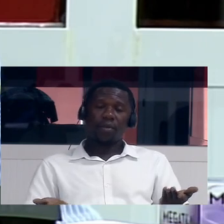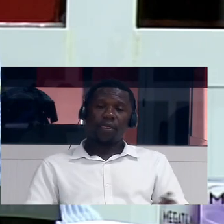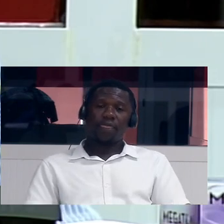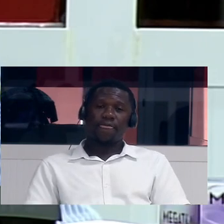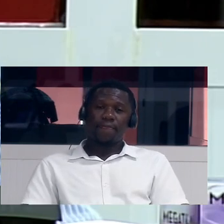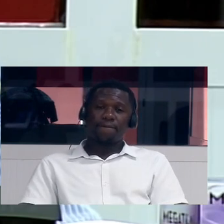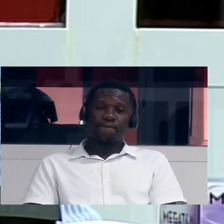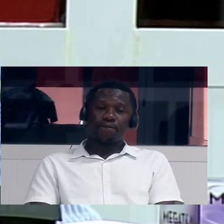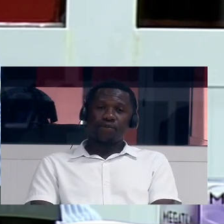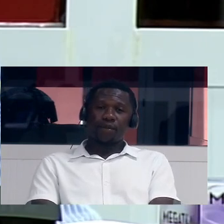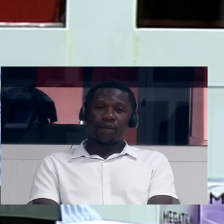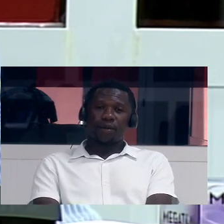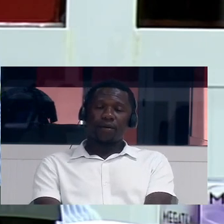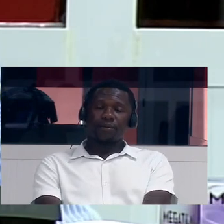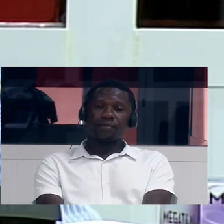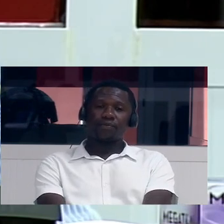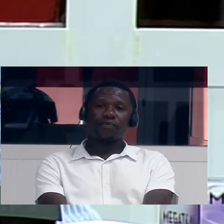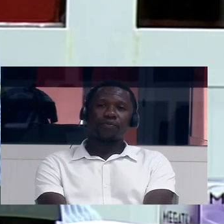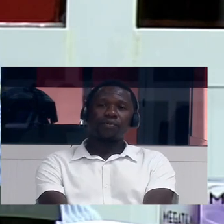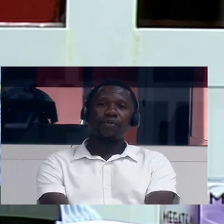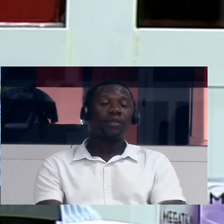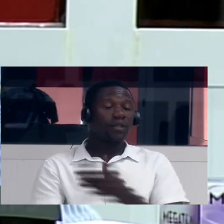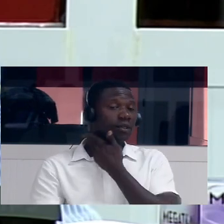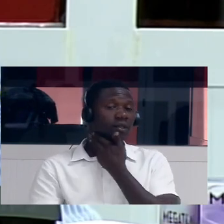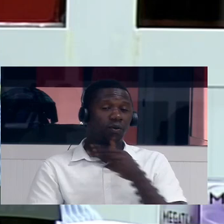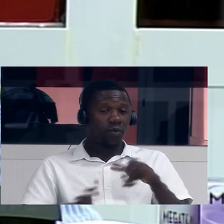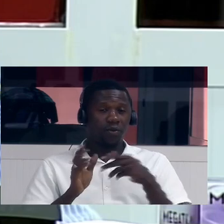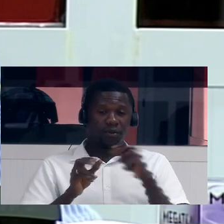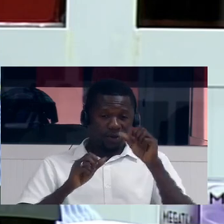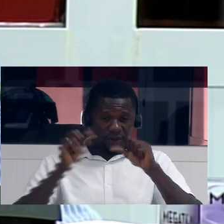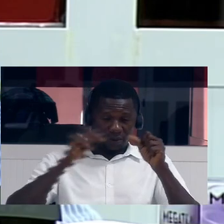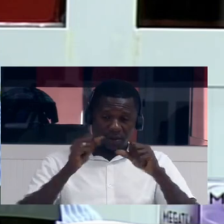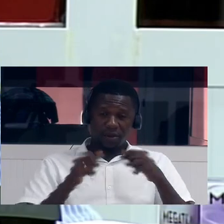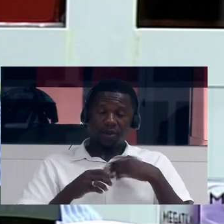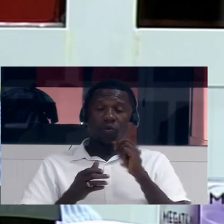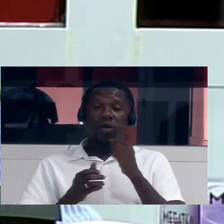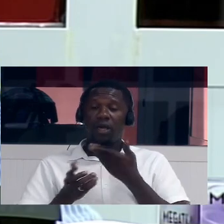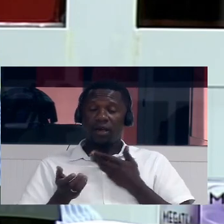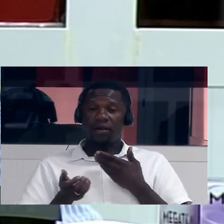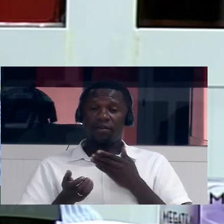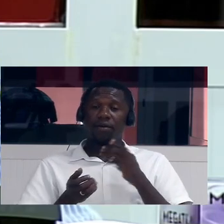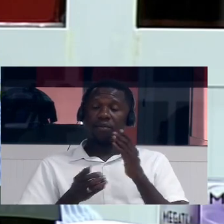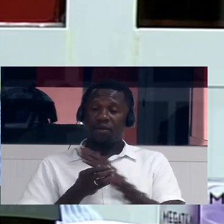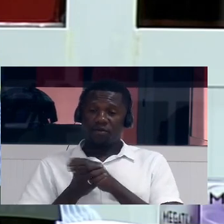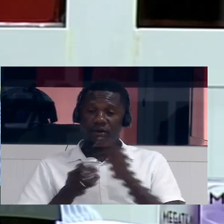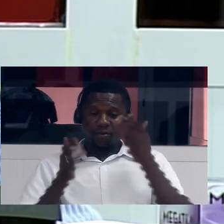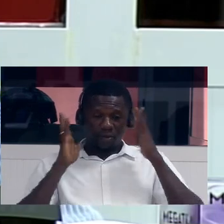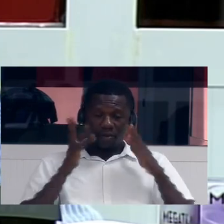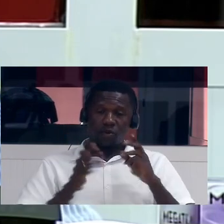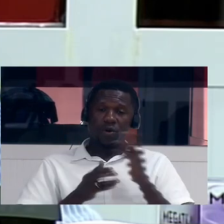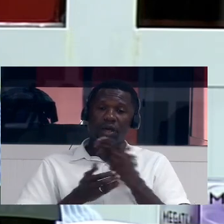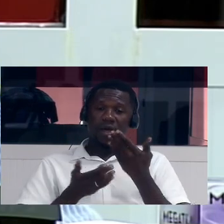The simplest way was to check with them in terms of what did they have in stock prior to the incident, what do they have